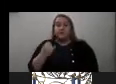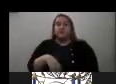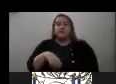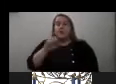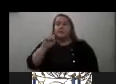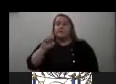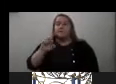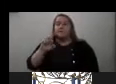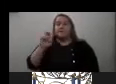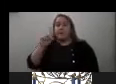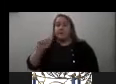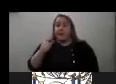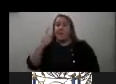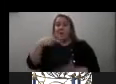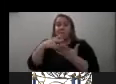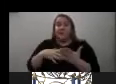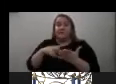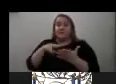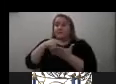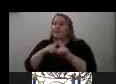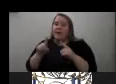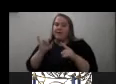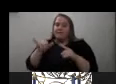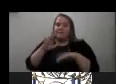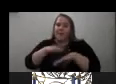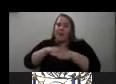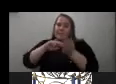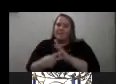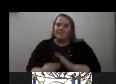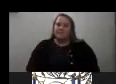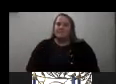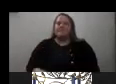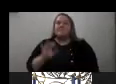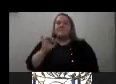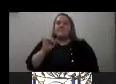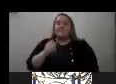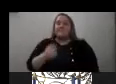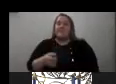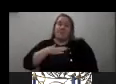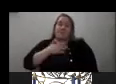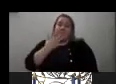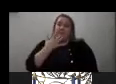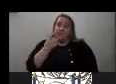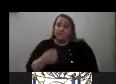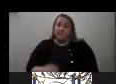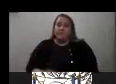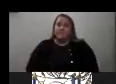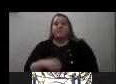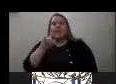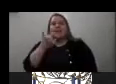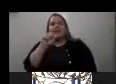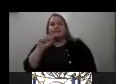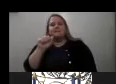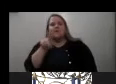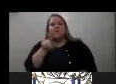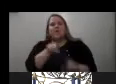one dancer does fall, but he choreographed it that way. But it's one of my favorite pieces. And also, just for